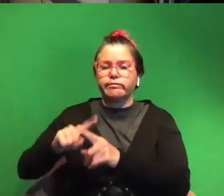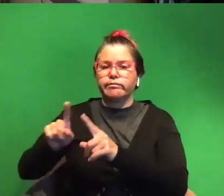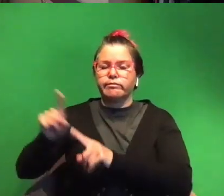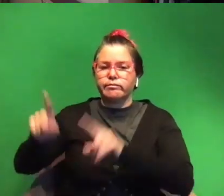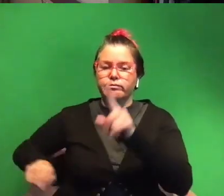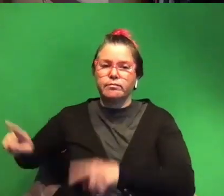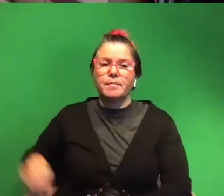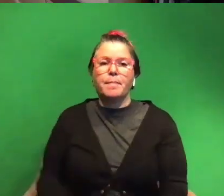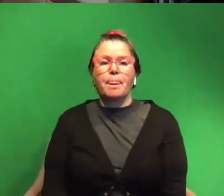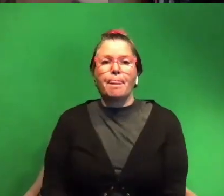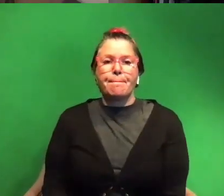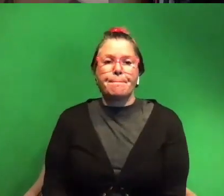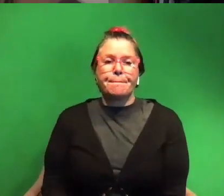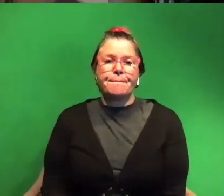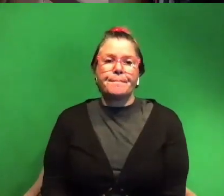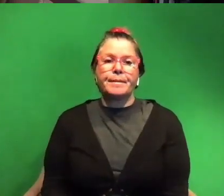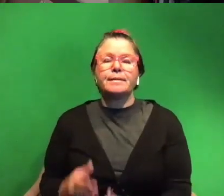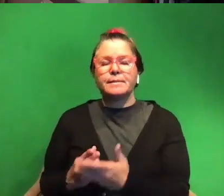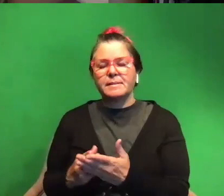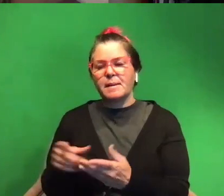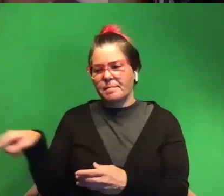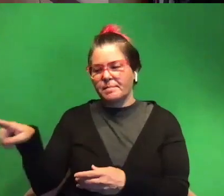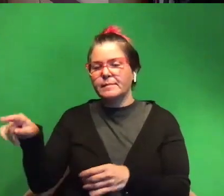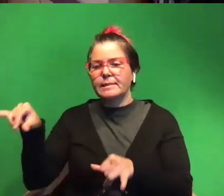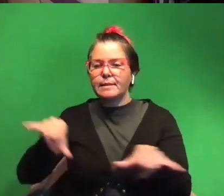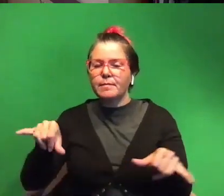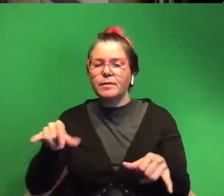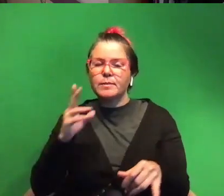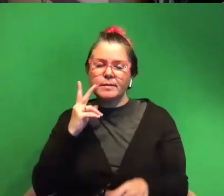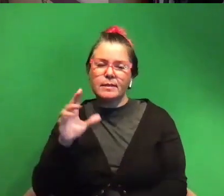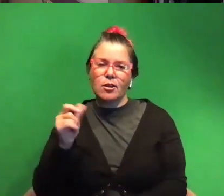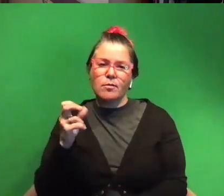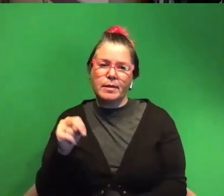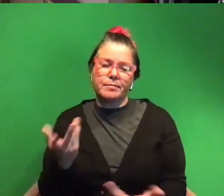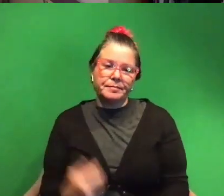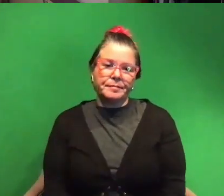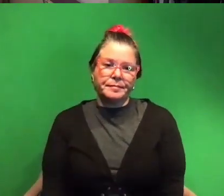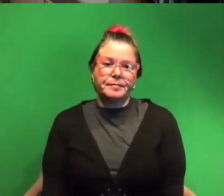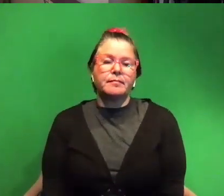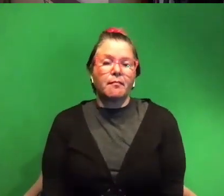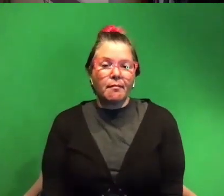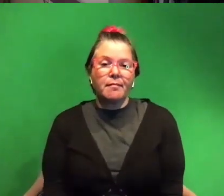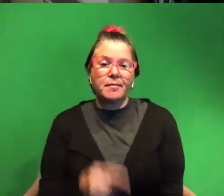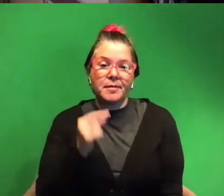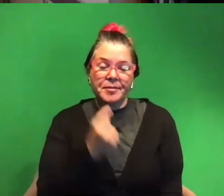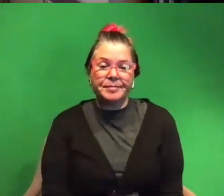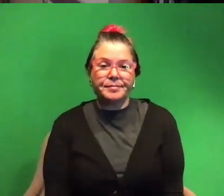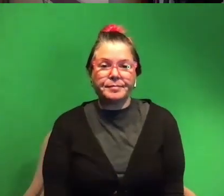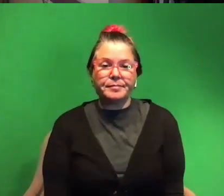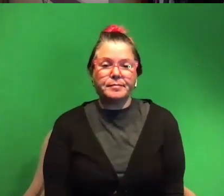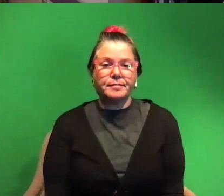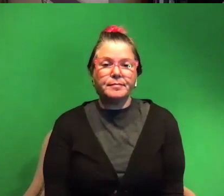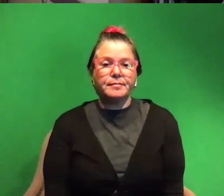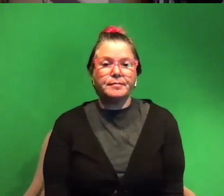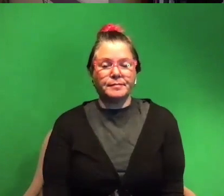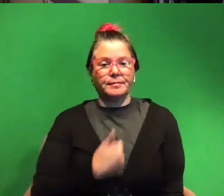there. But some of them are going to be similar to the ones that you see in the Caribbean as well. Wow, yeah, that's cool. So